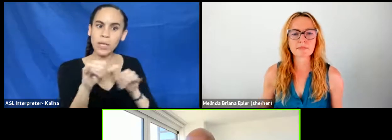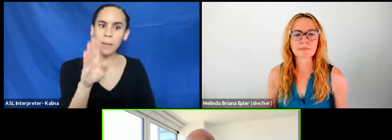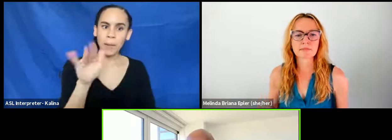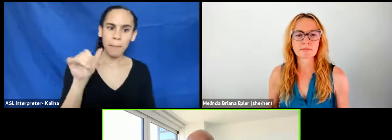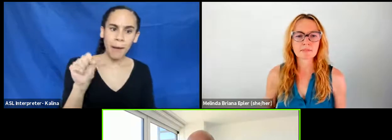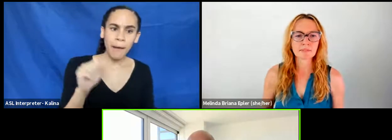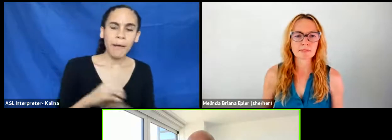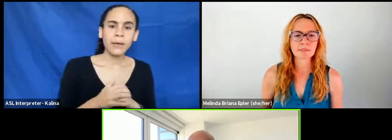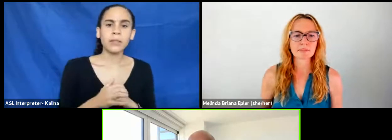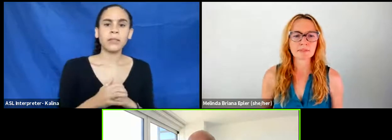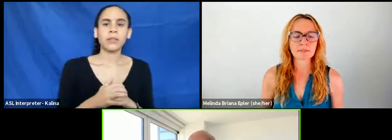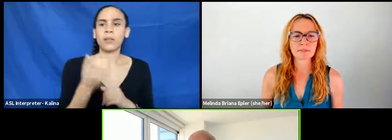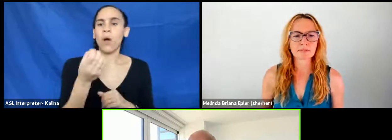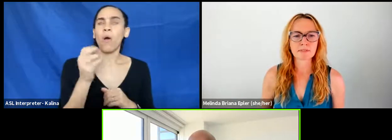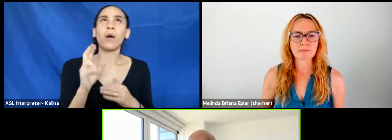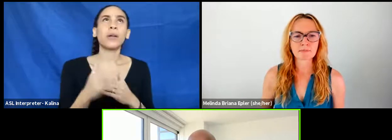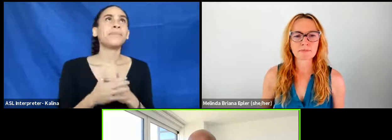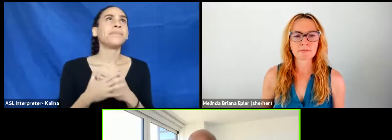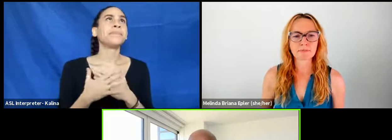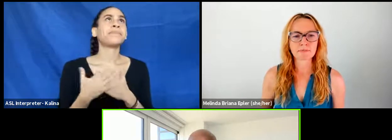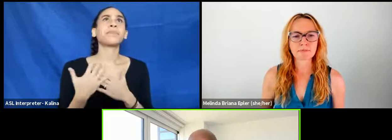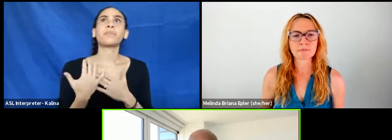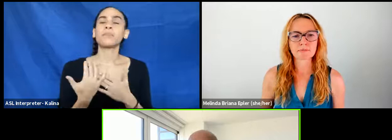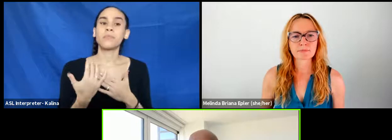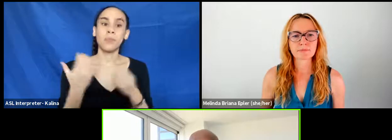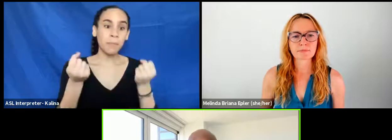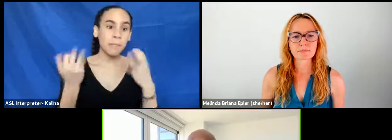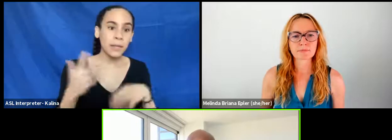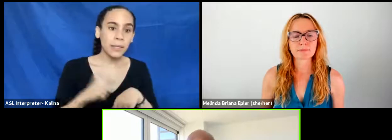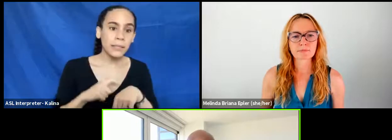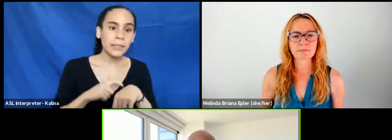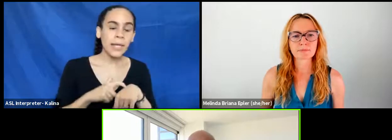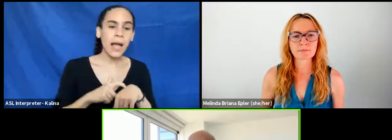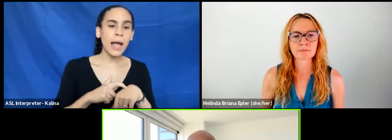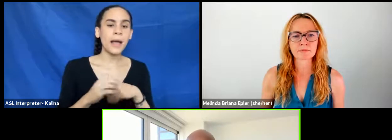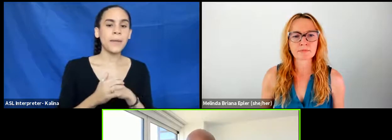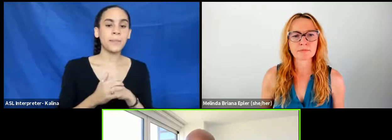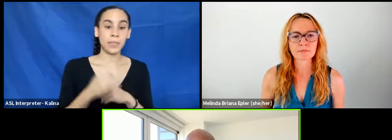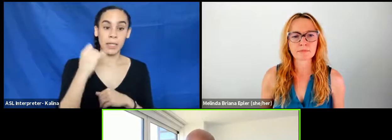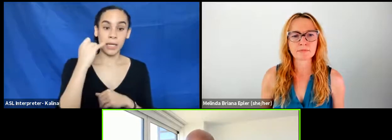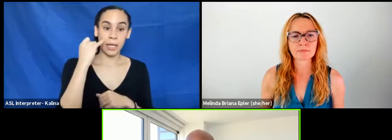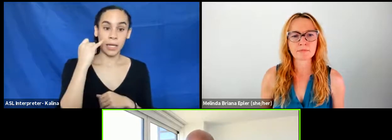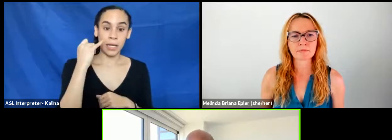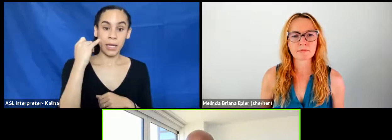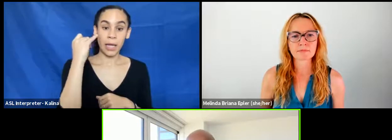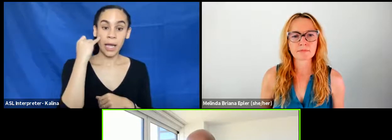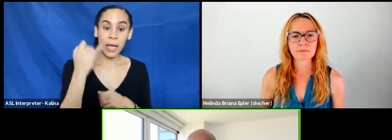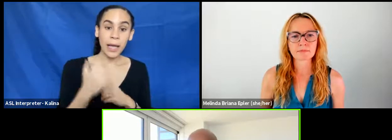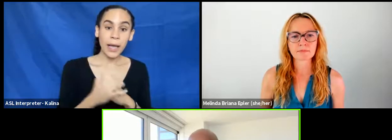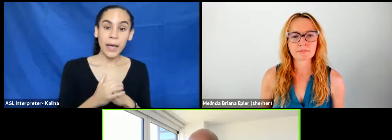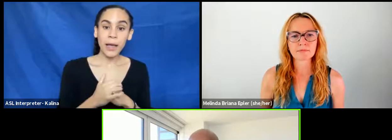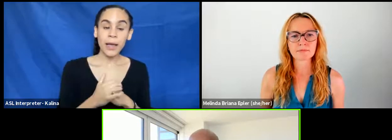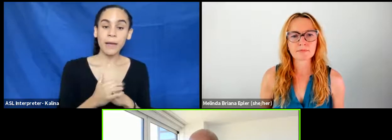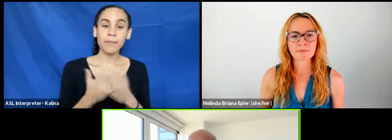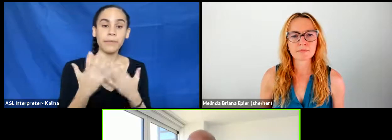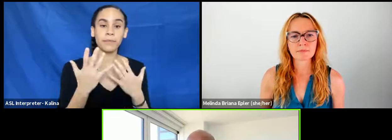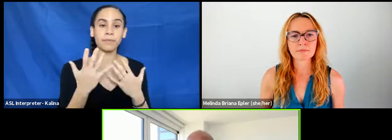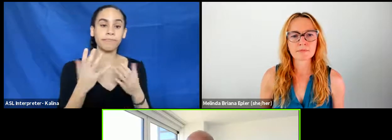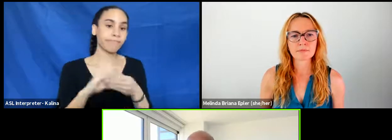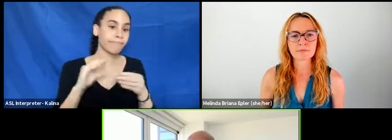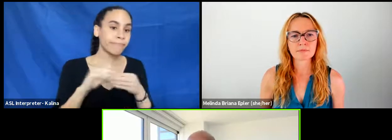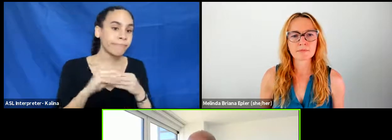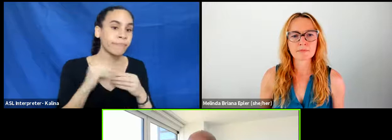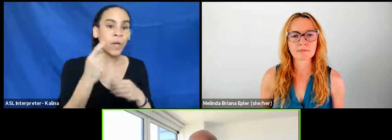health, or often what happens, and we talk about this, Melinda, with racism and biases in